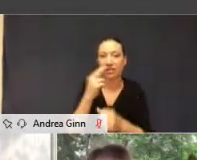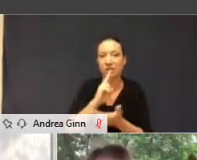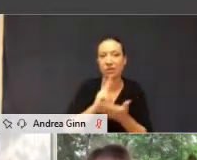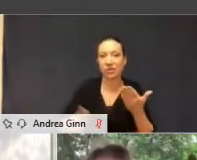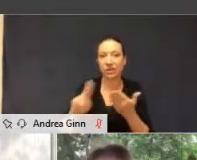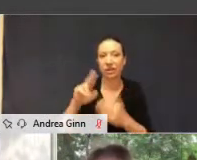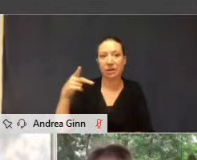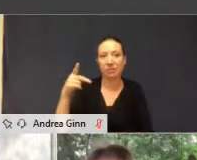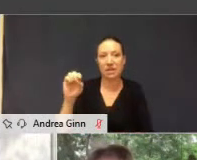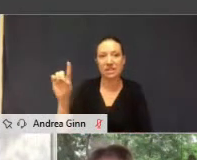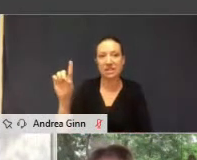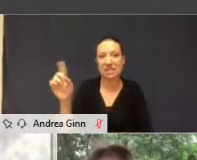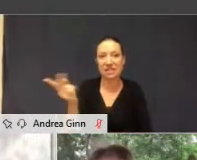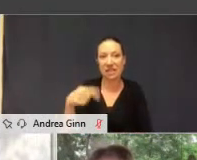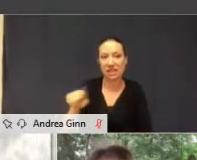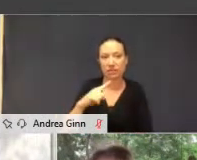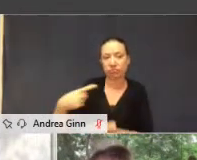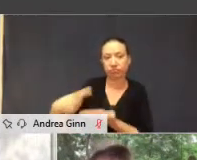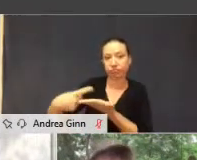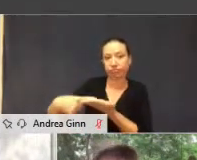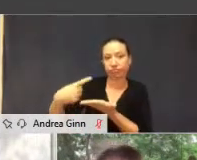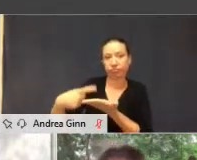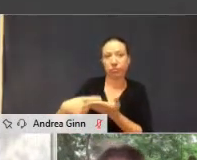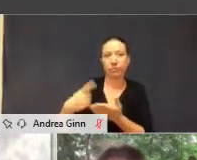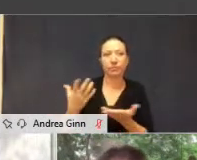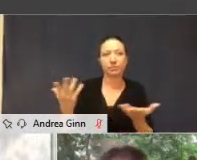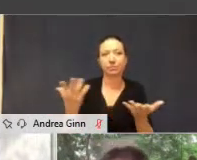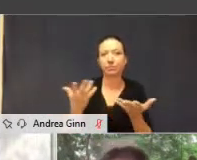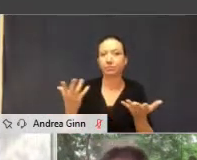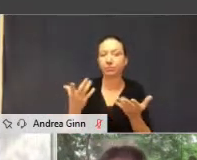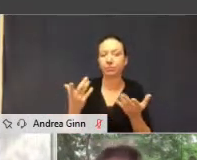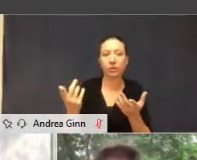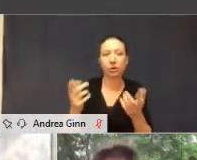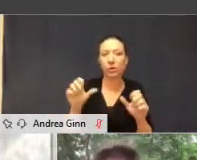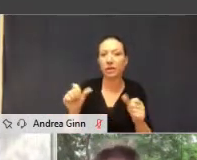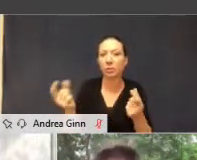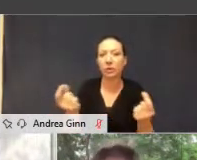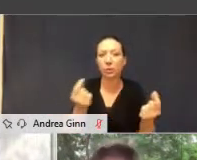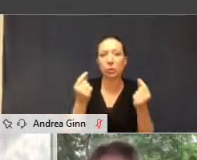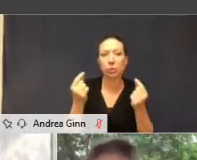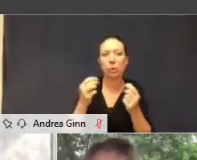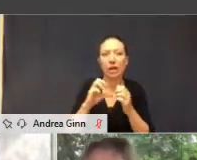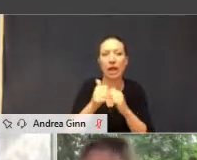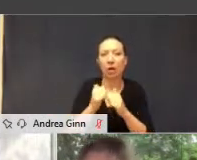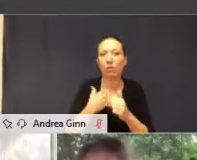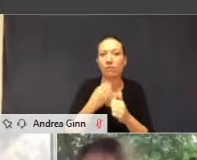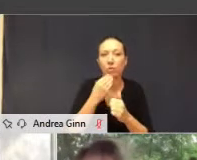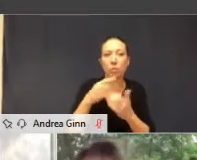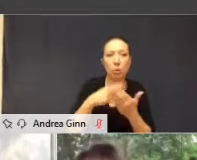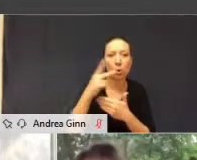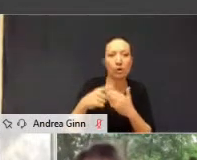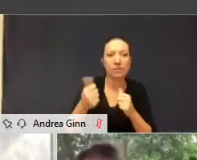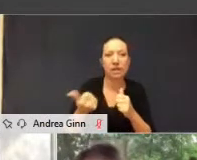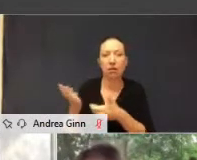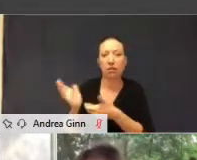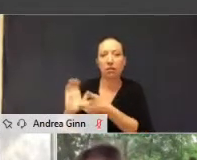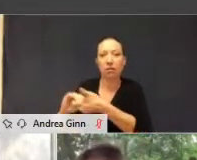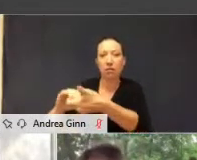about what economies of scale can we bring together in all of our different food programs to figure out the